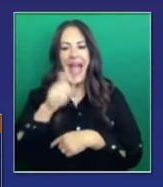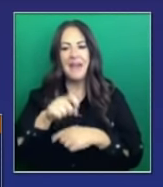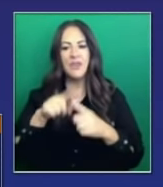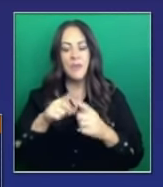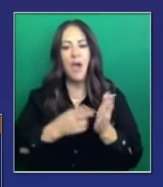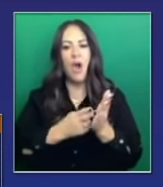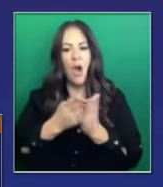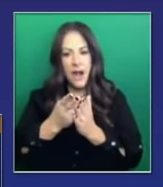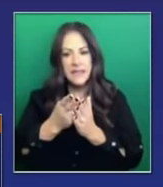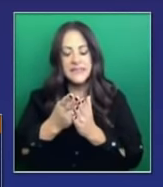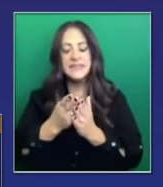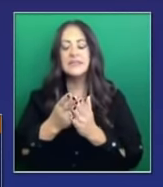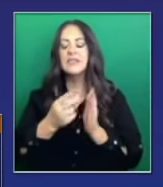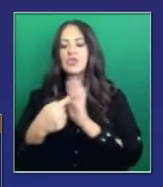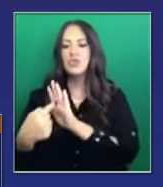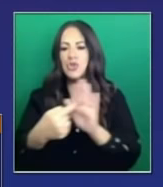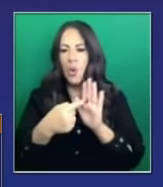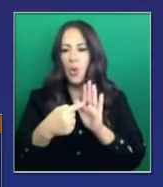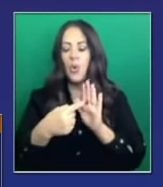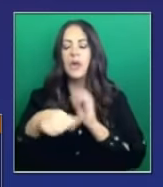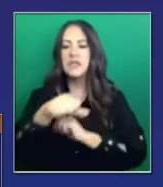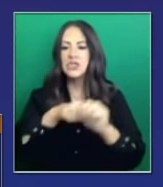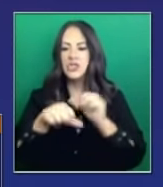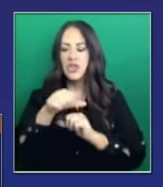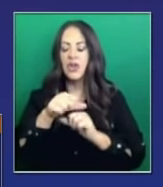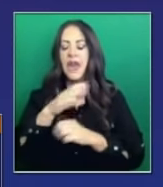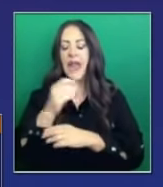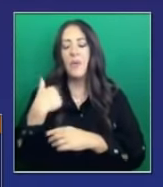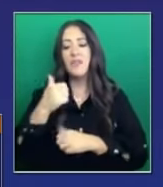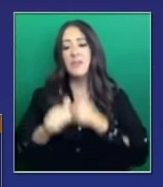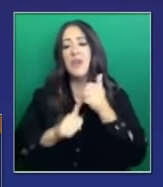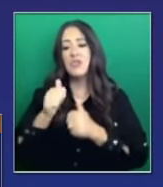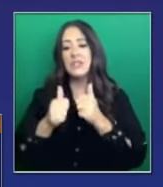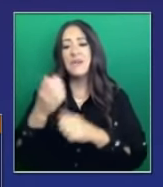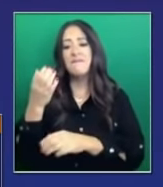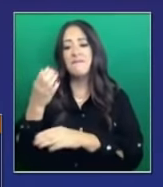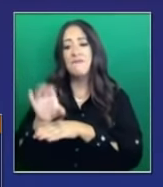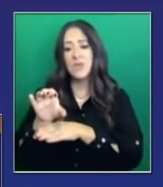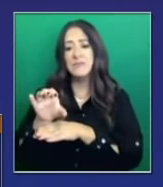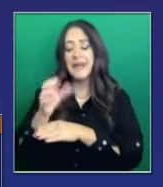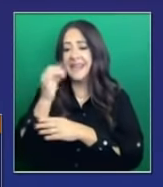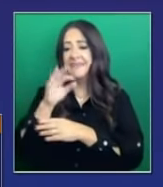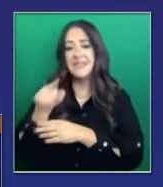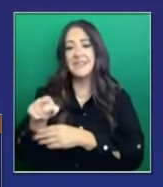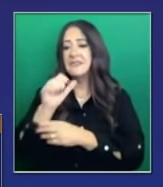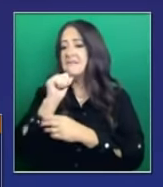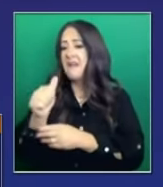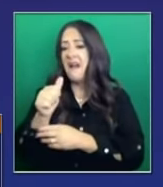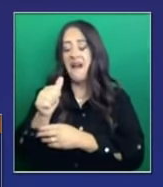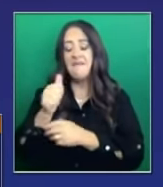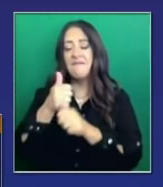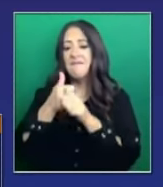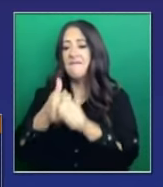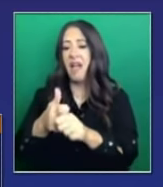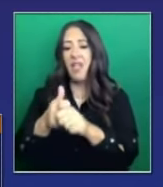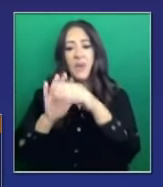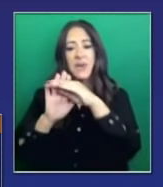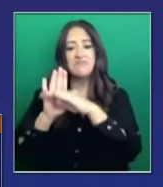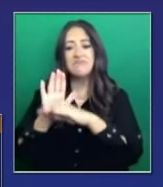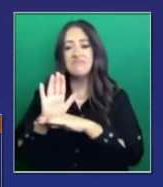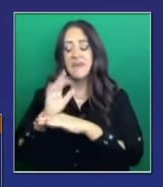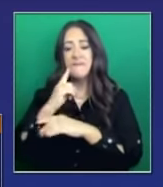aggressive as it relates to enforcement of activities that are not appropriate and that are not occurring to the standards that you